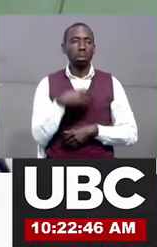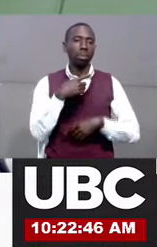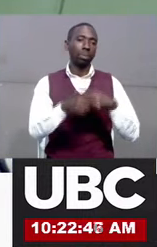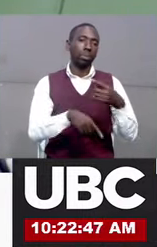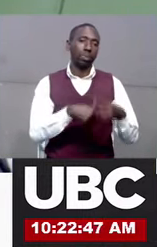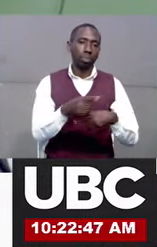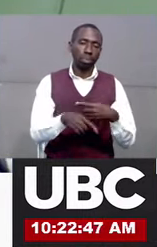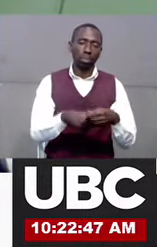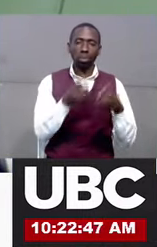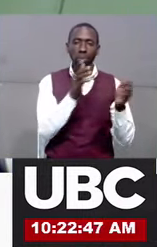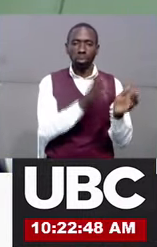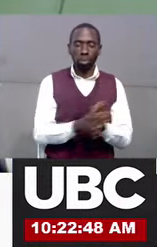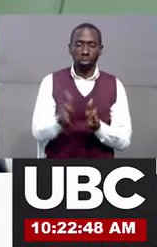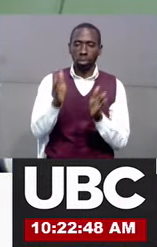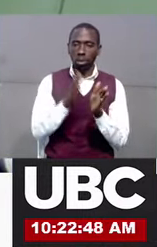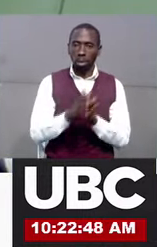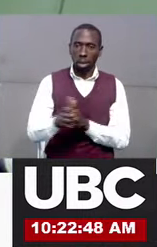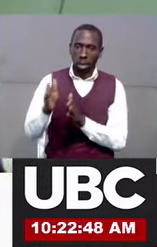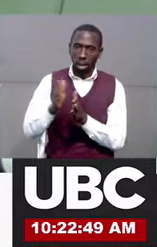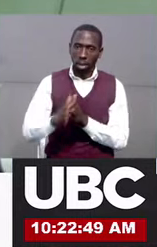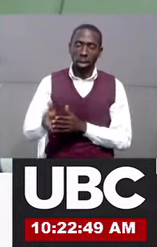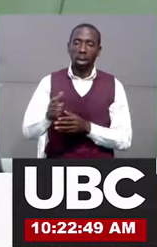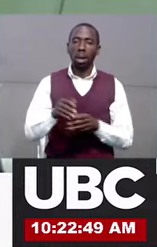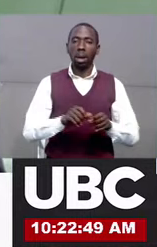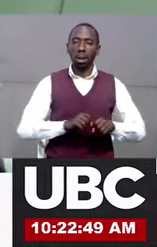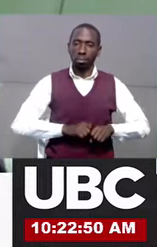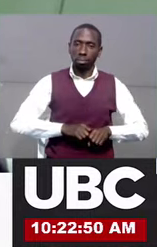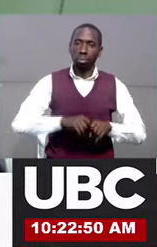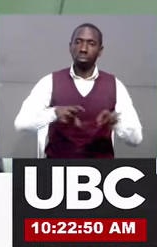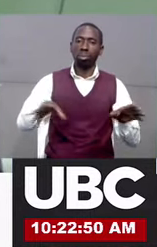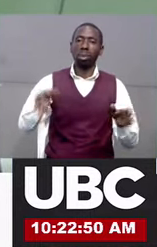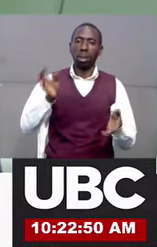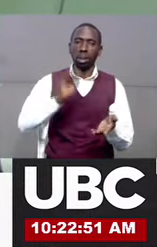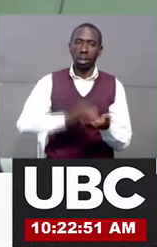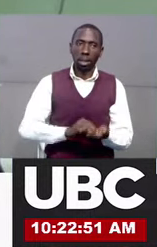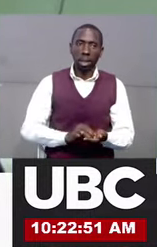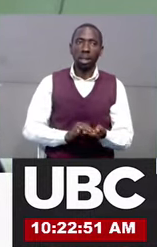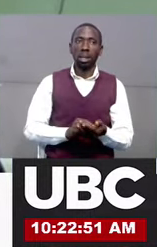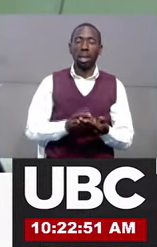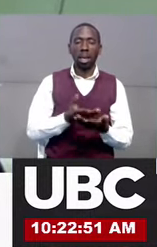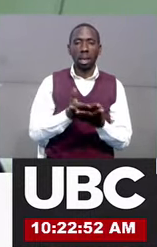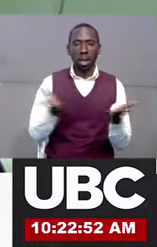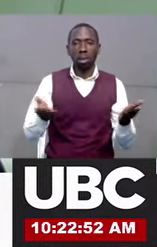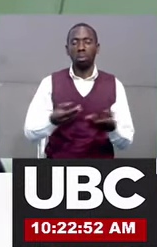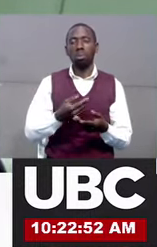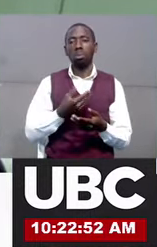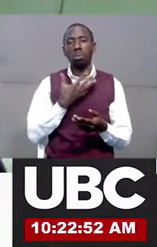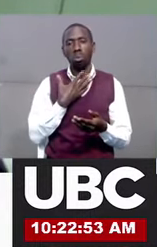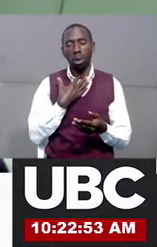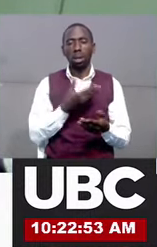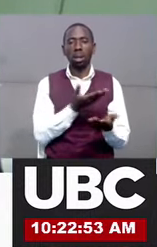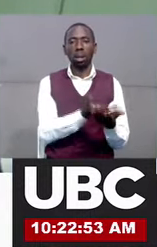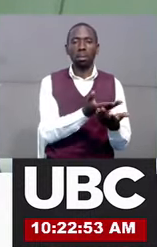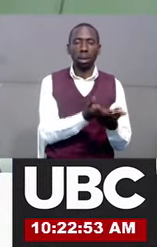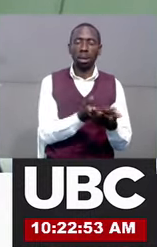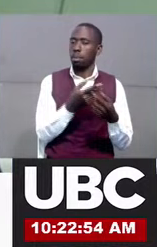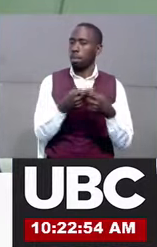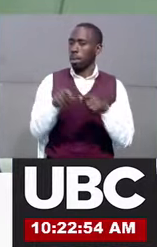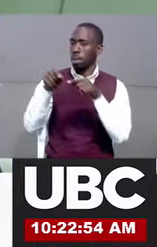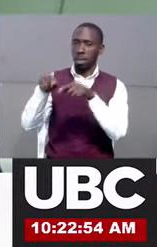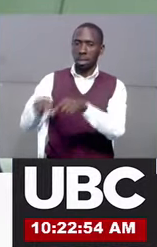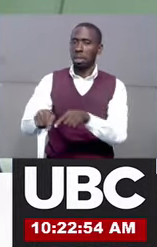necessary preparations, and advertise and inform whoever will be concerned. Otherwise, this one is not for